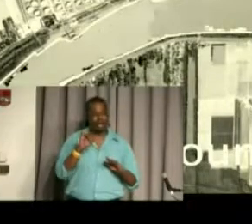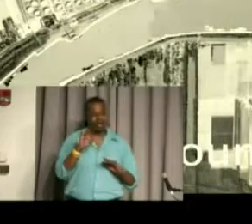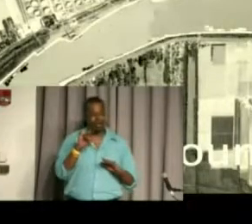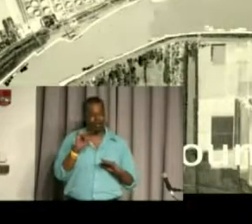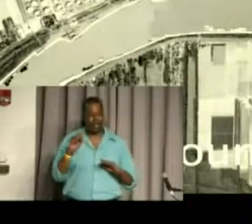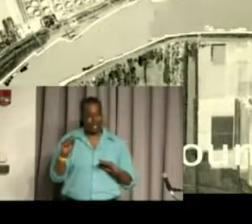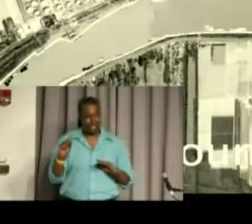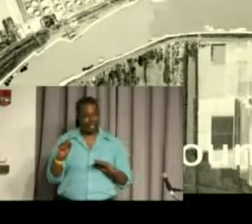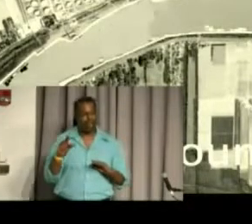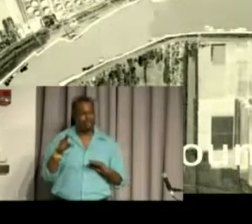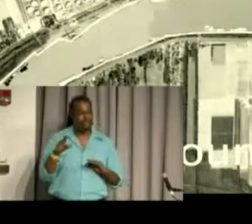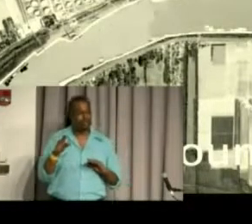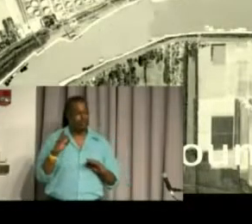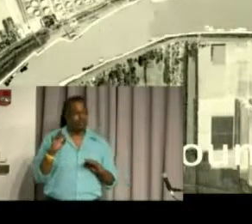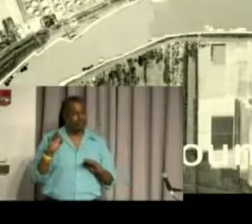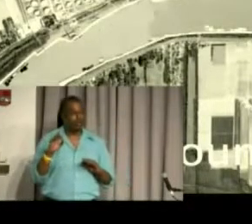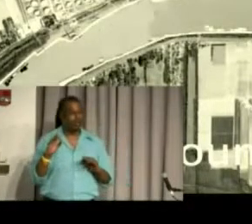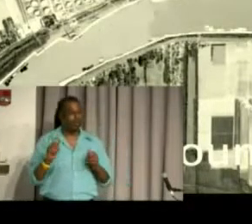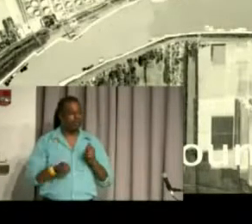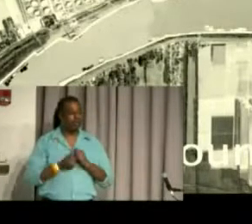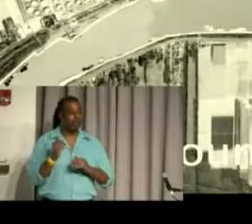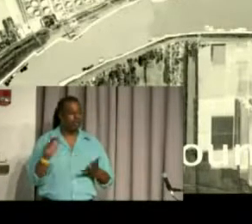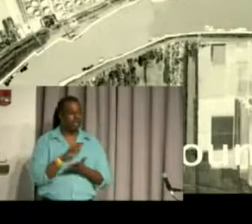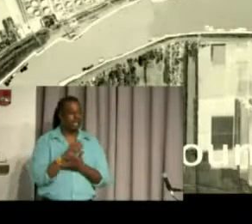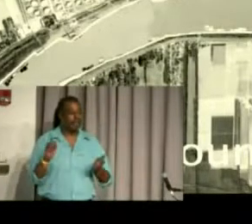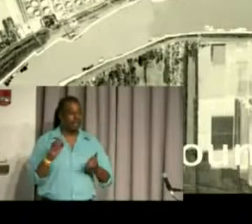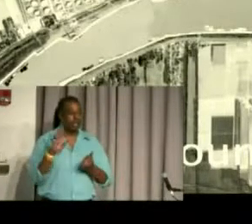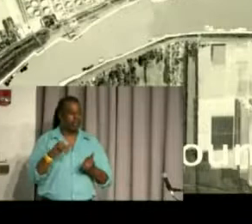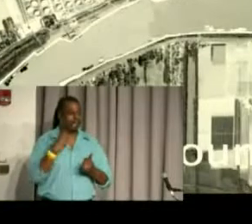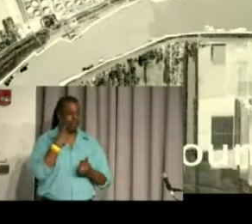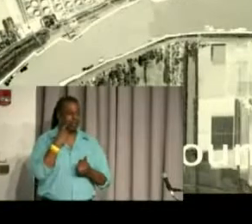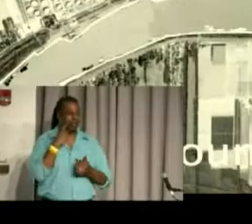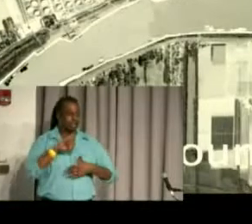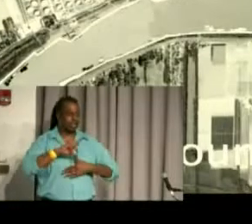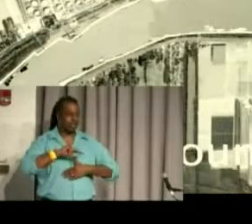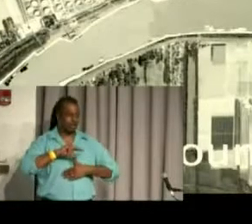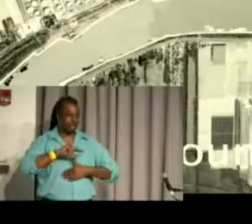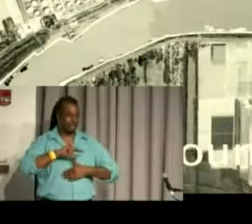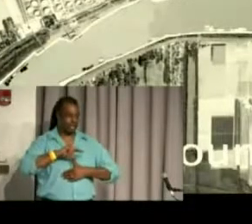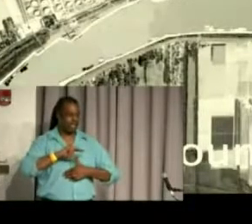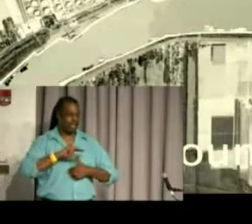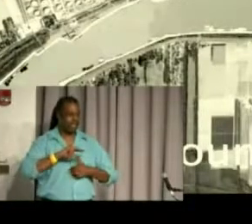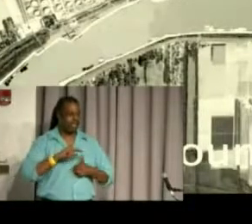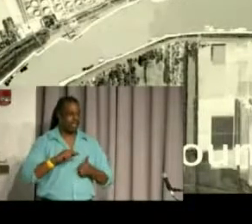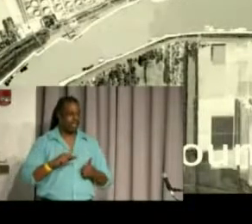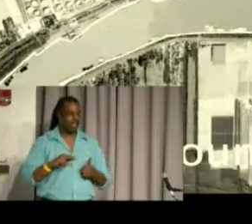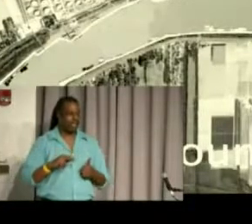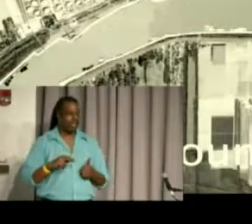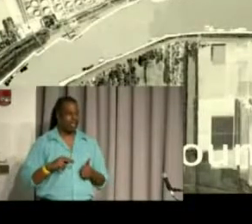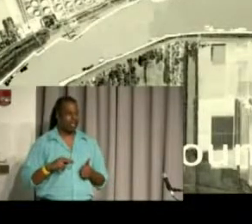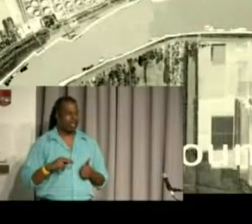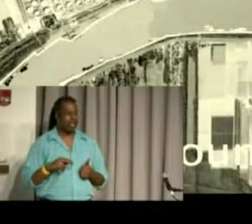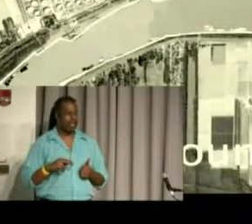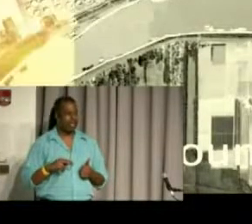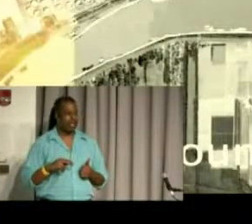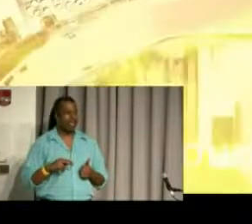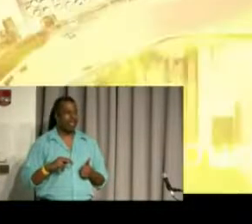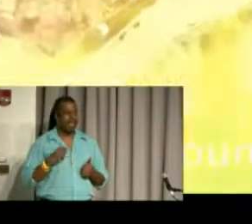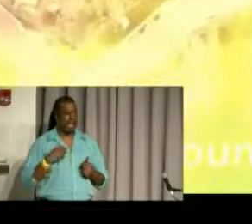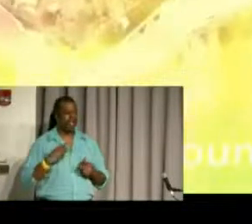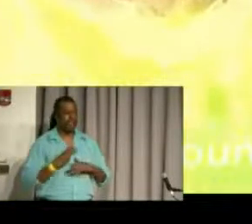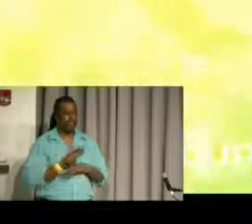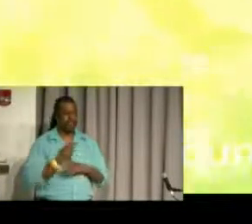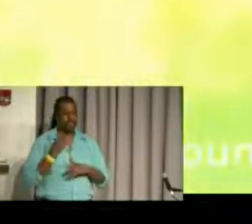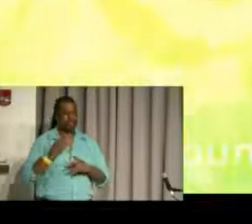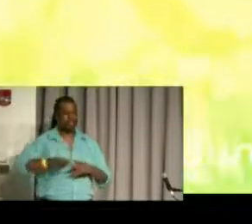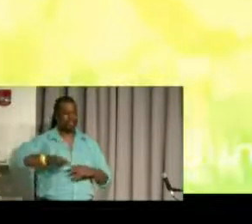the most devastated by the recent Hurricane Ida, is saturated by high concentrations of